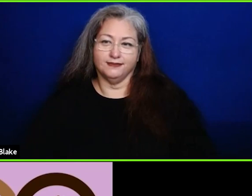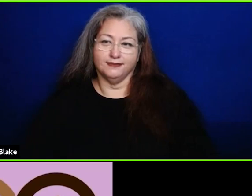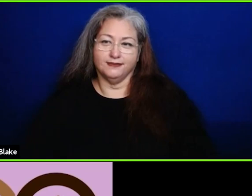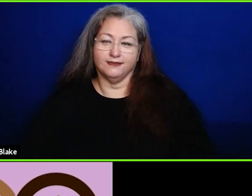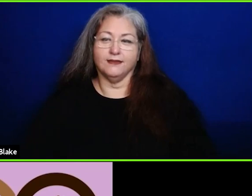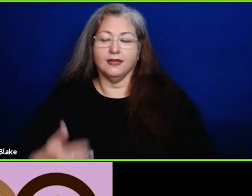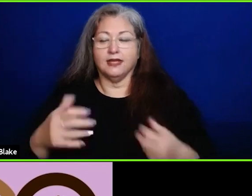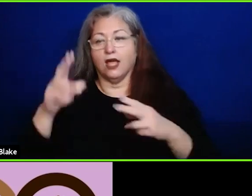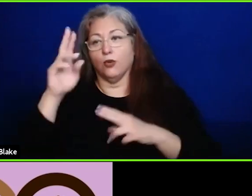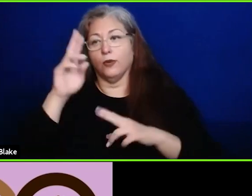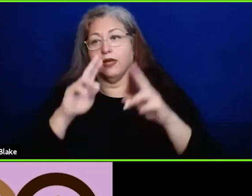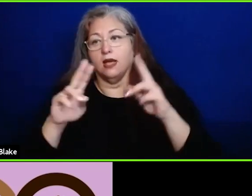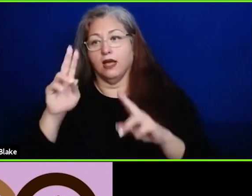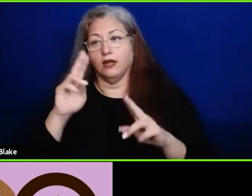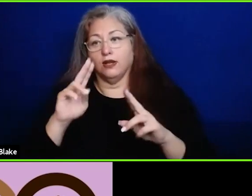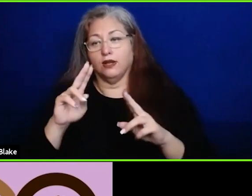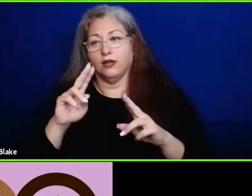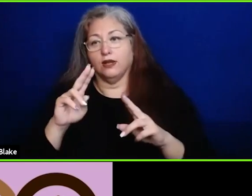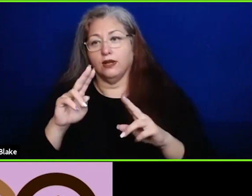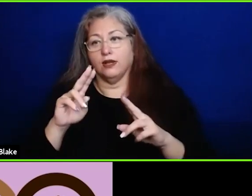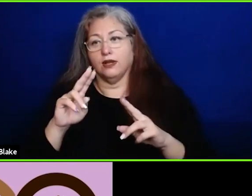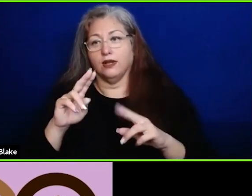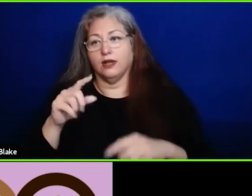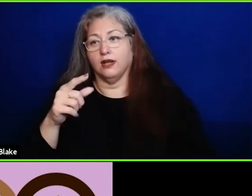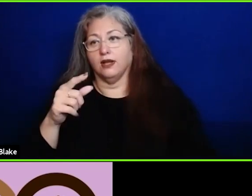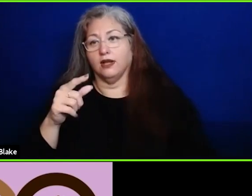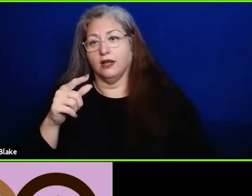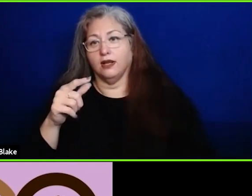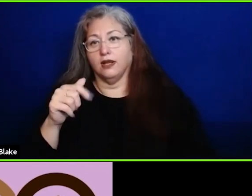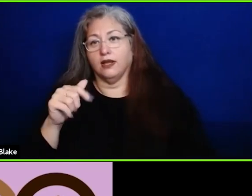honoring Carmen Vasquez.